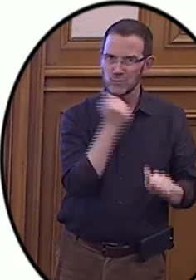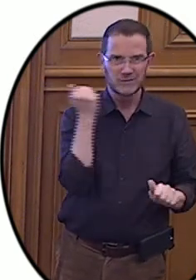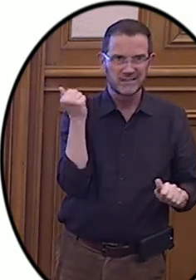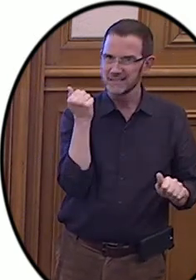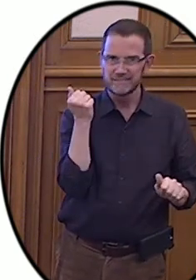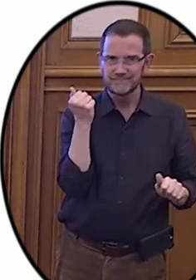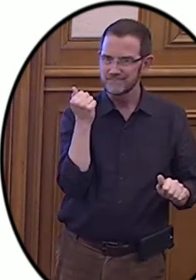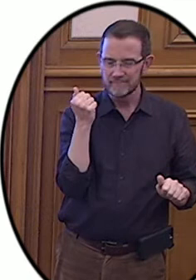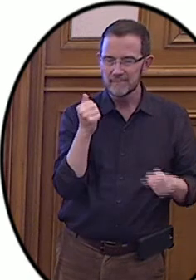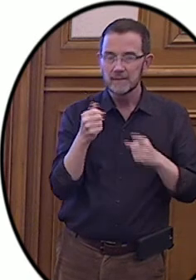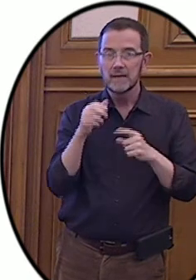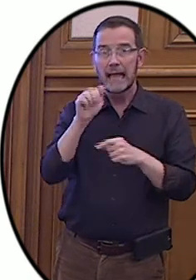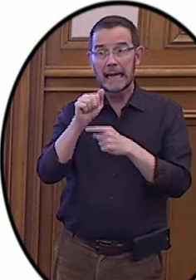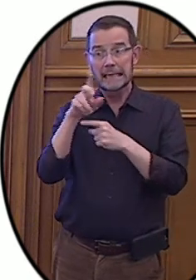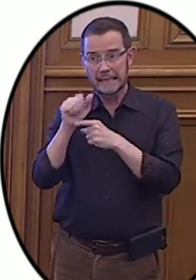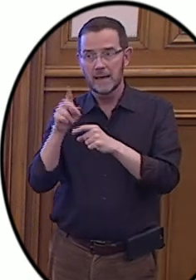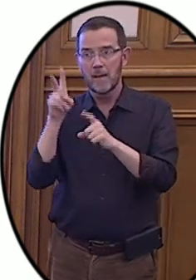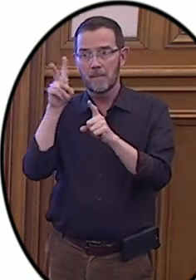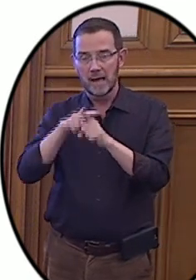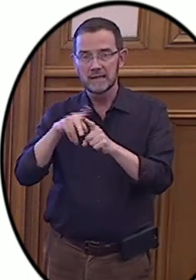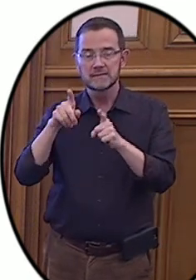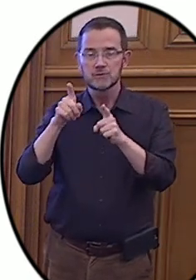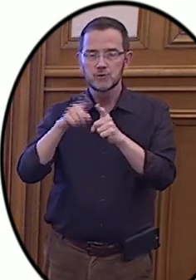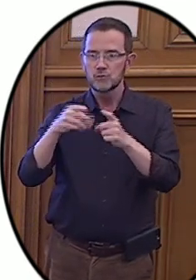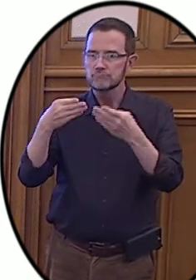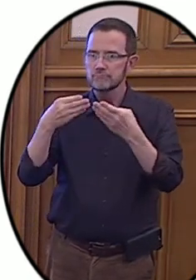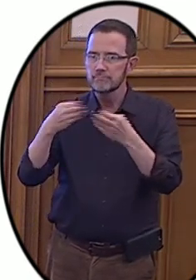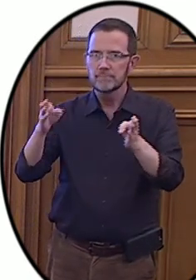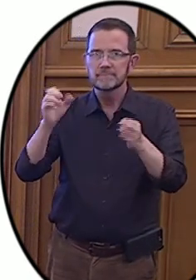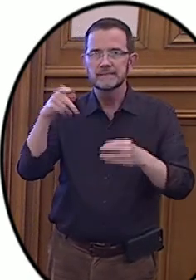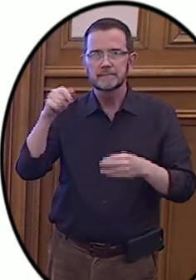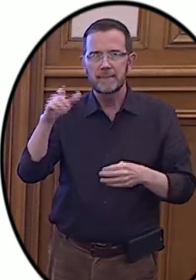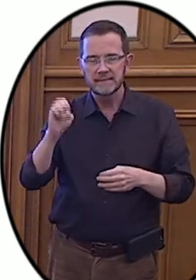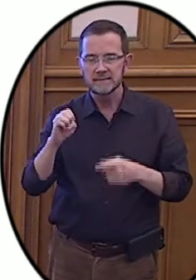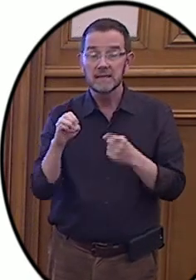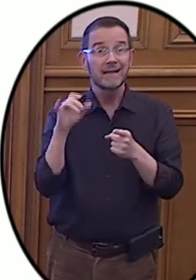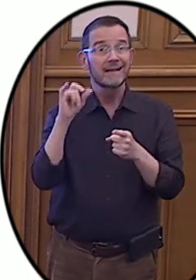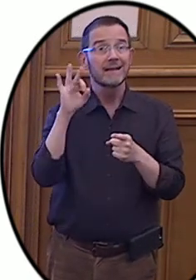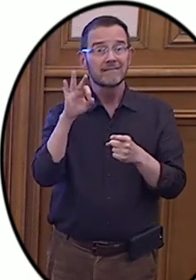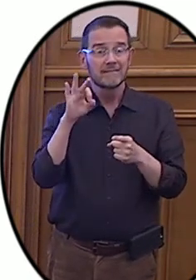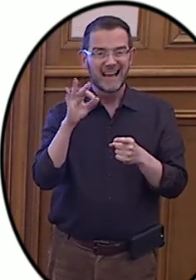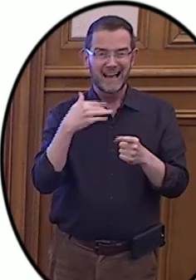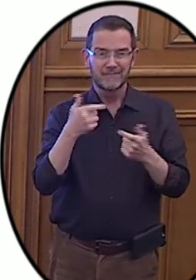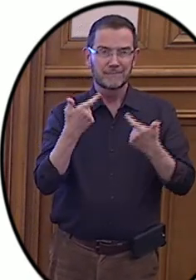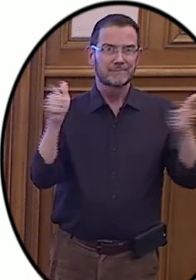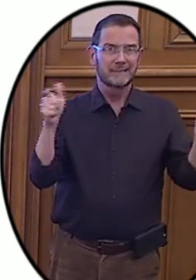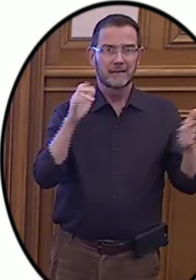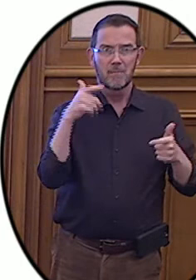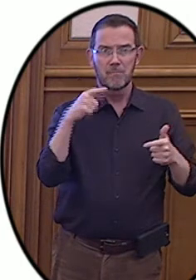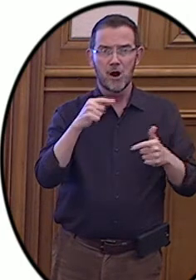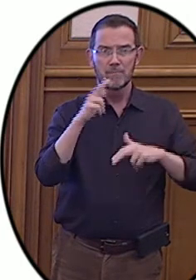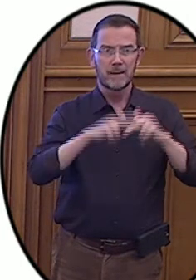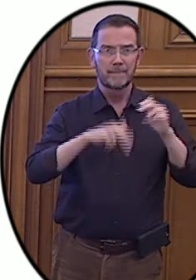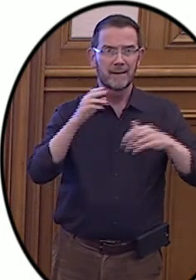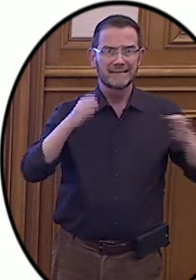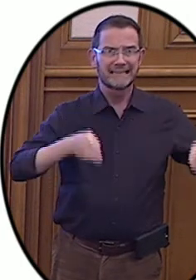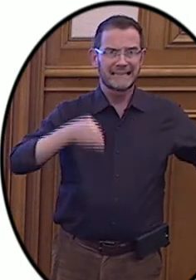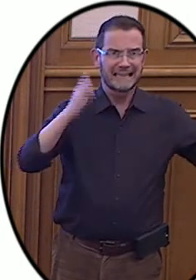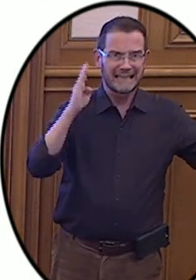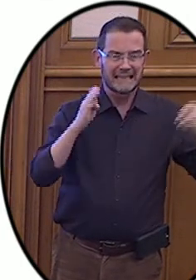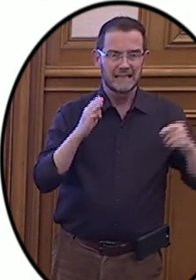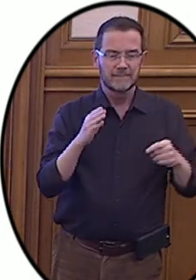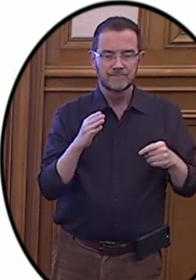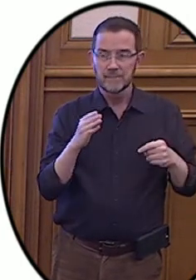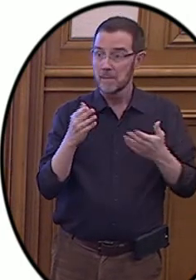accessible spaces, such as in a housing complex, if there is a leasing office that is open to